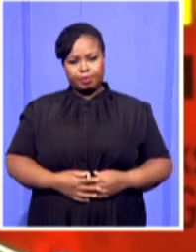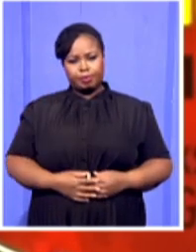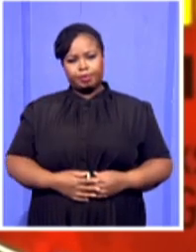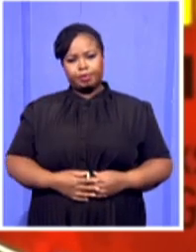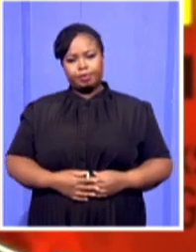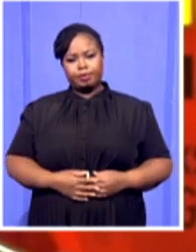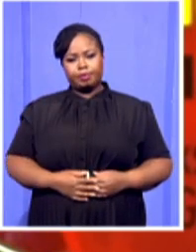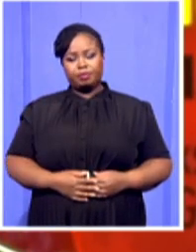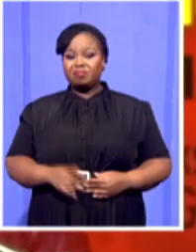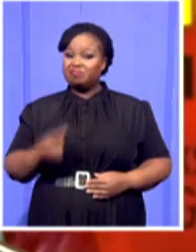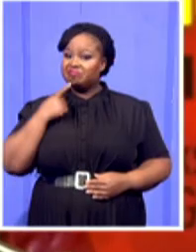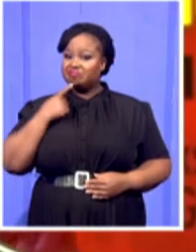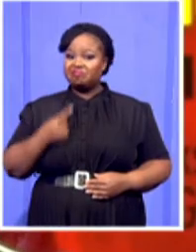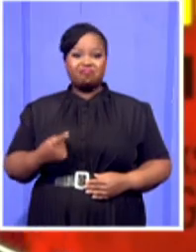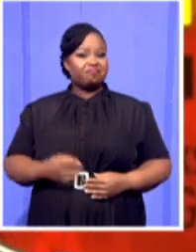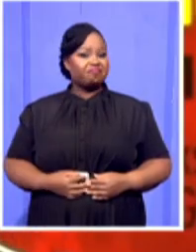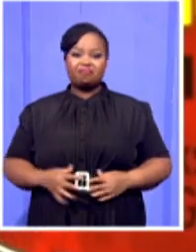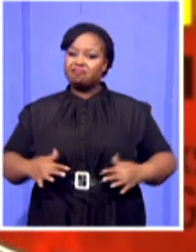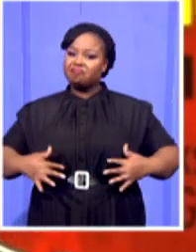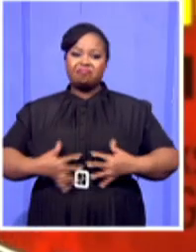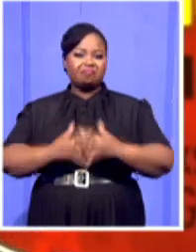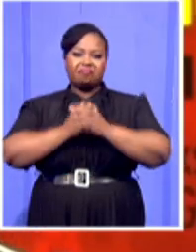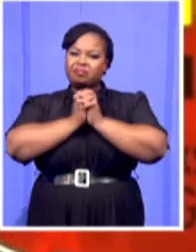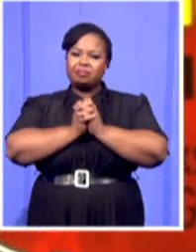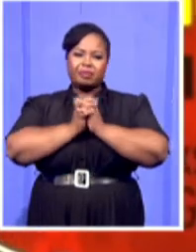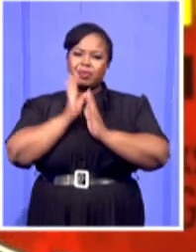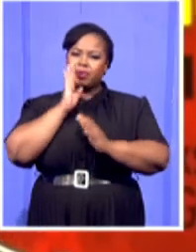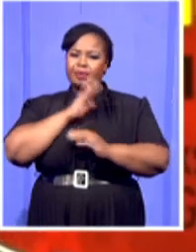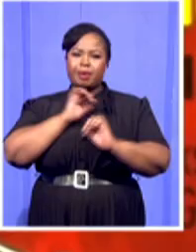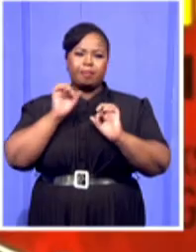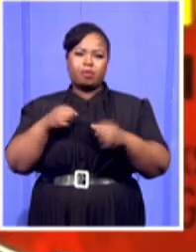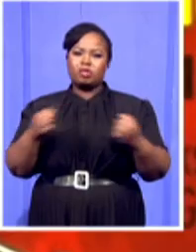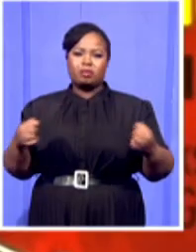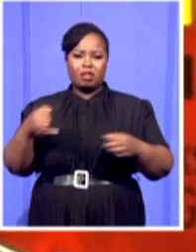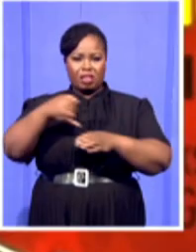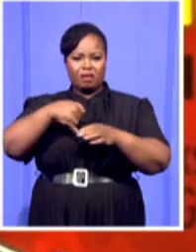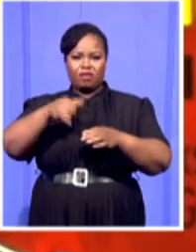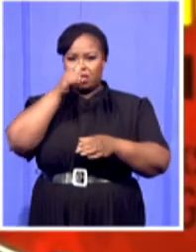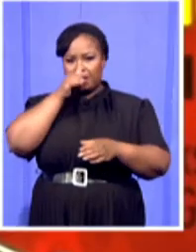when he said there can be no unity with criminals.